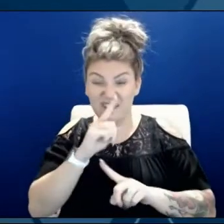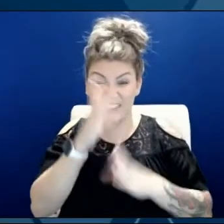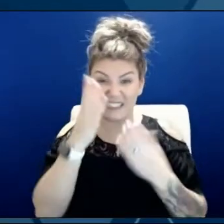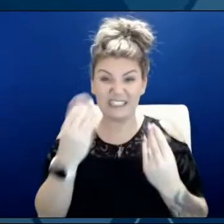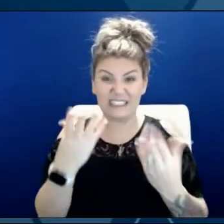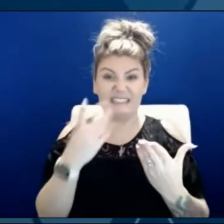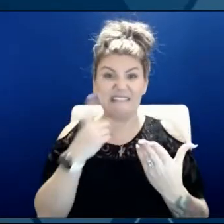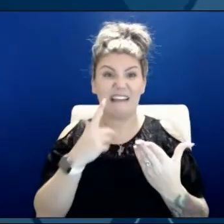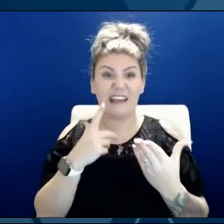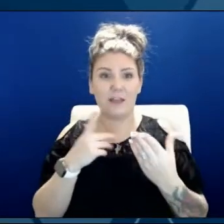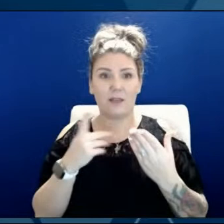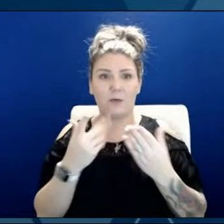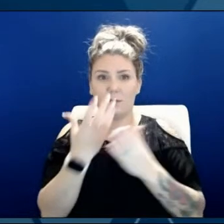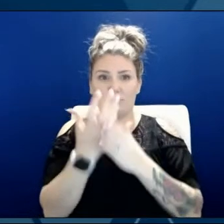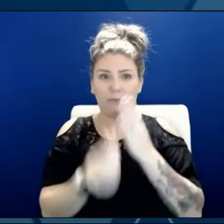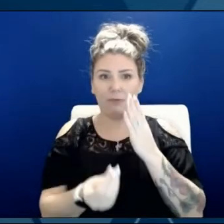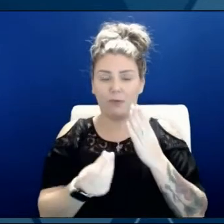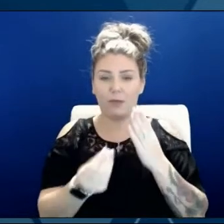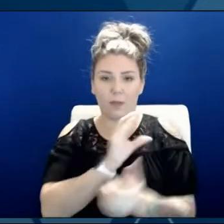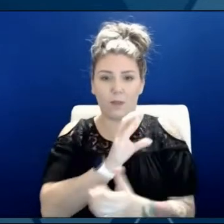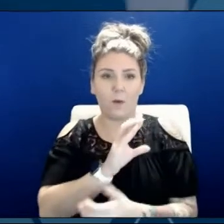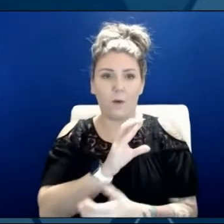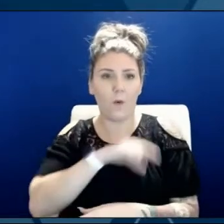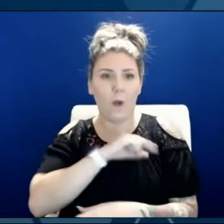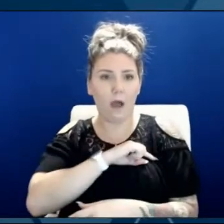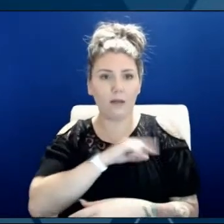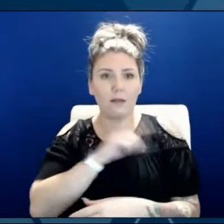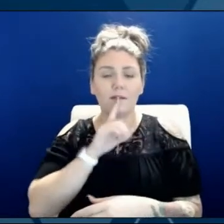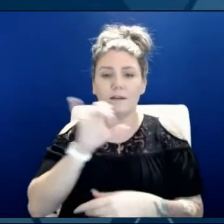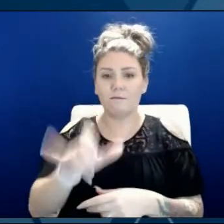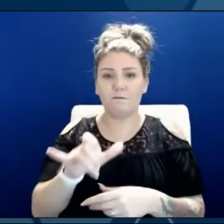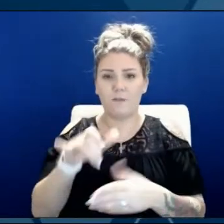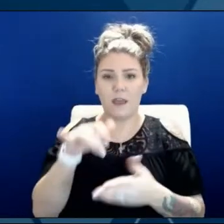the quality of the trial data decreased.